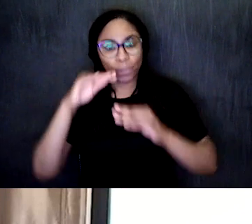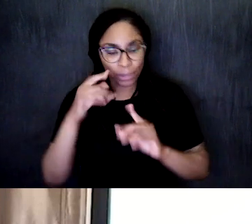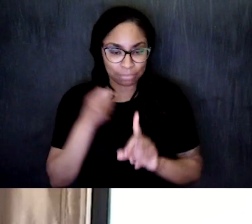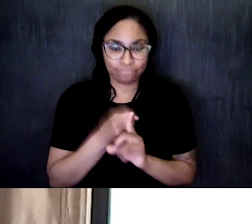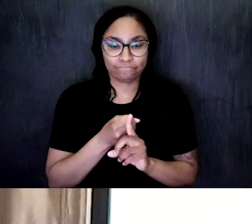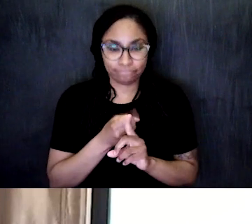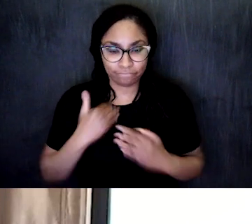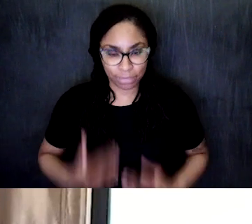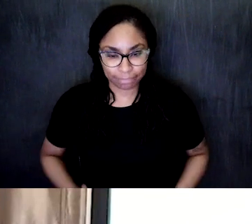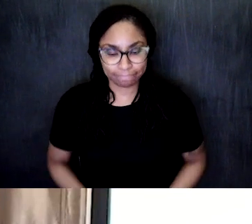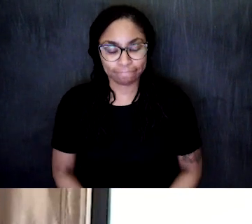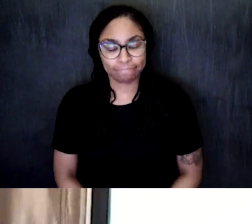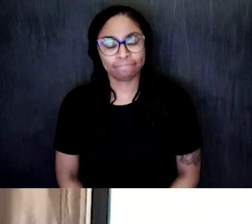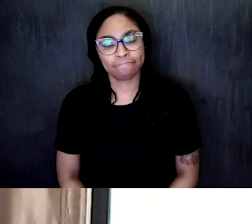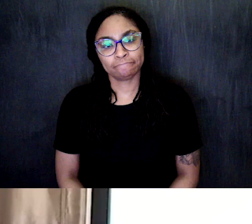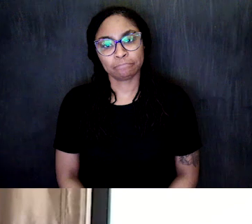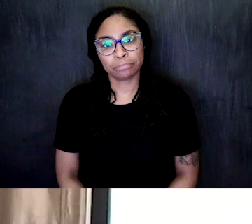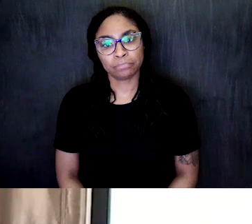in your body.